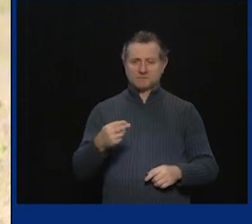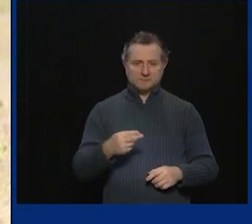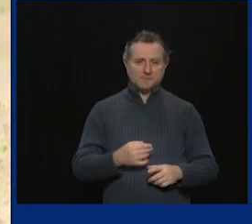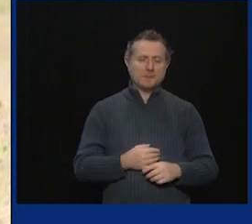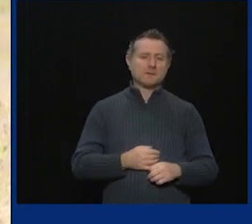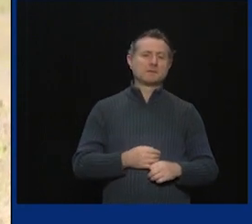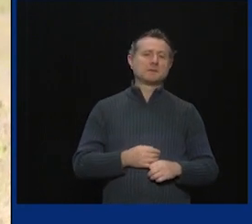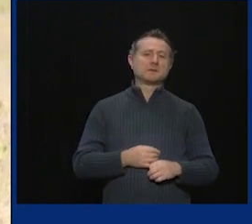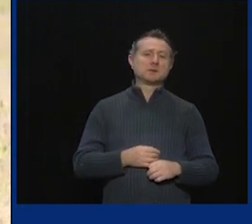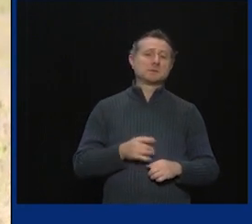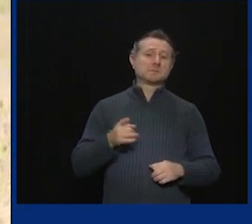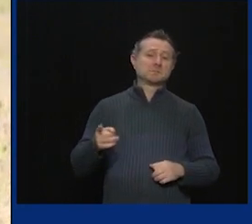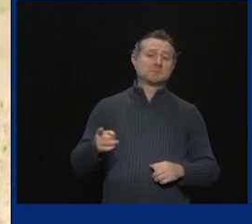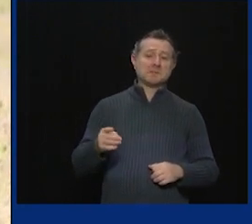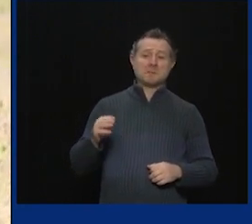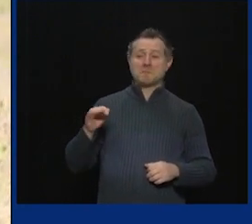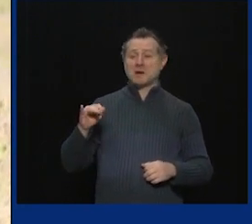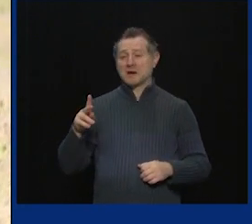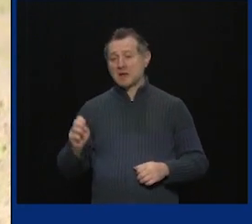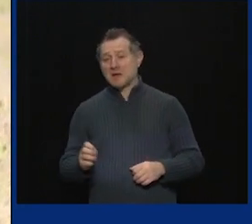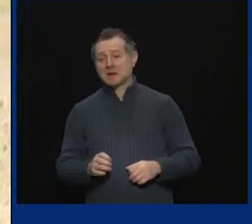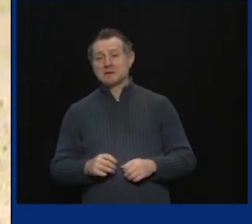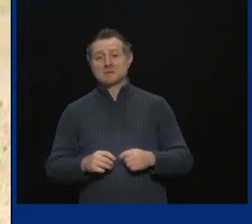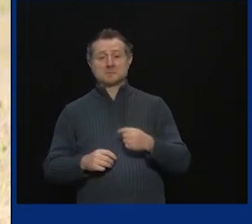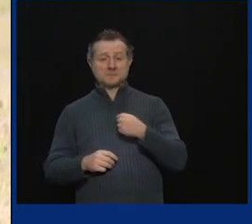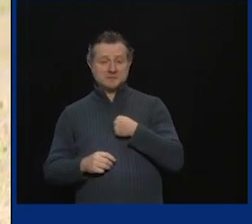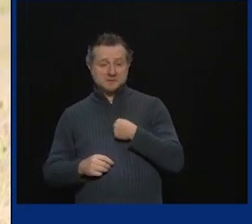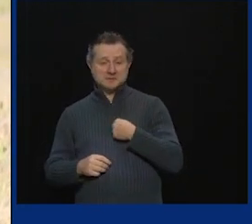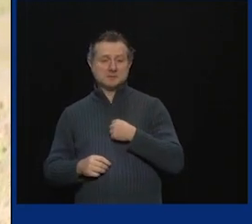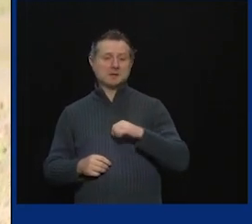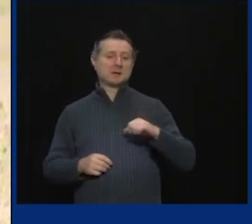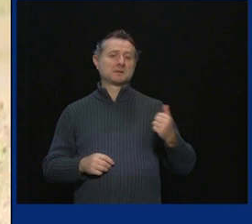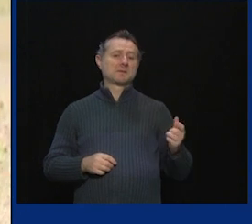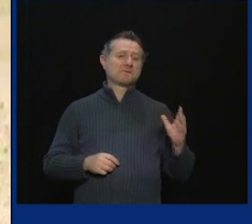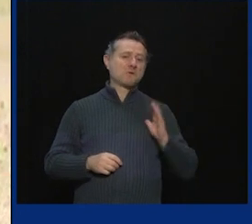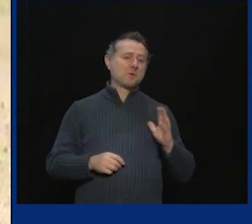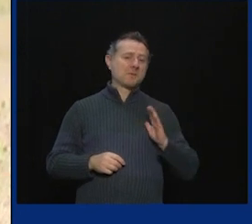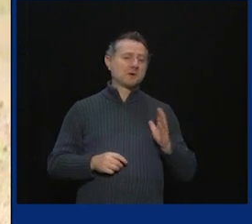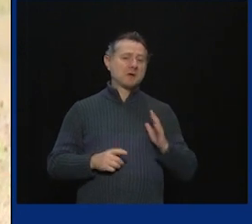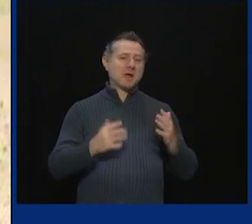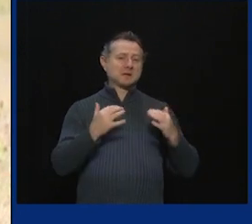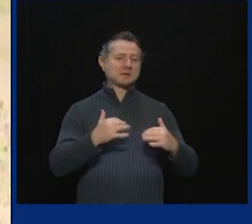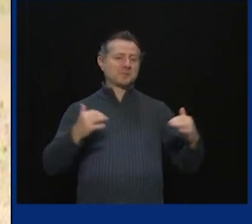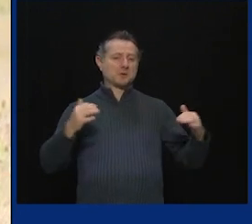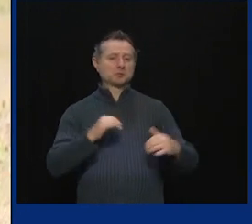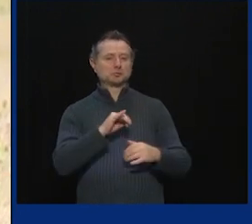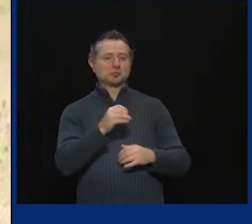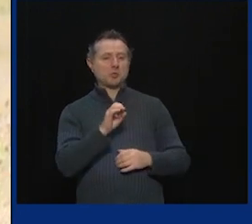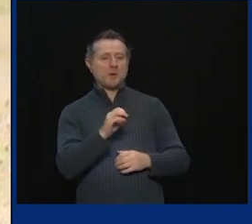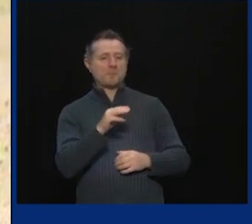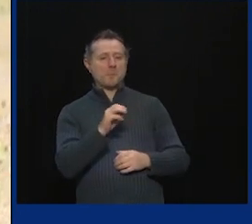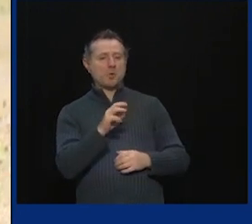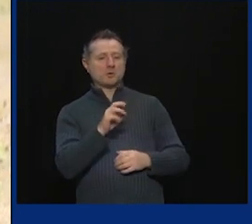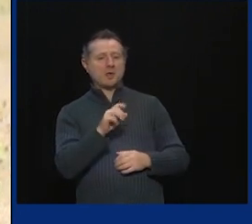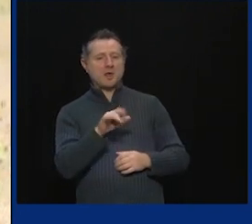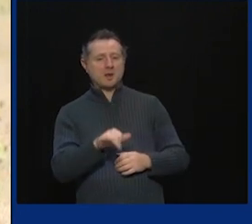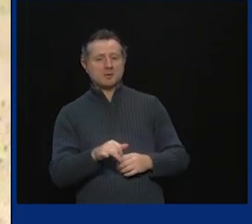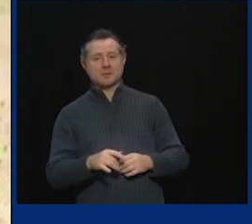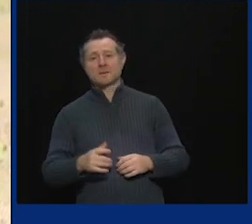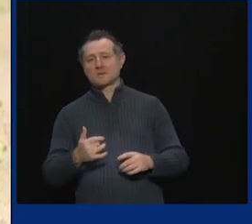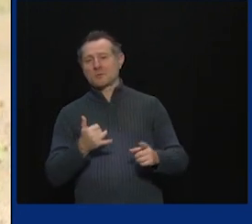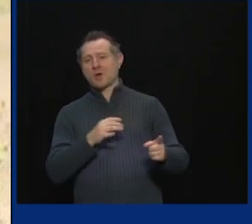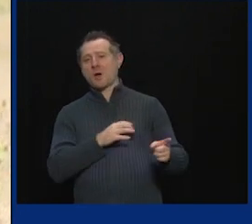myself and former Assemblyman Joe Morelli, who is now Congressman Morelli, and